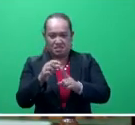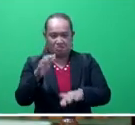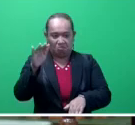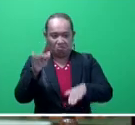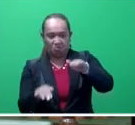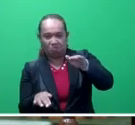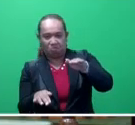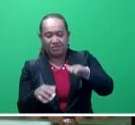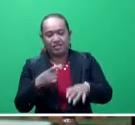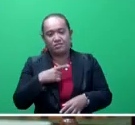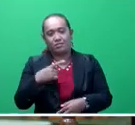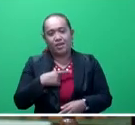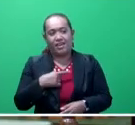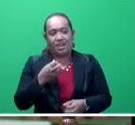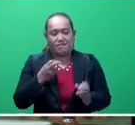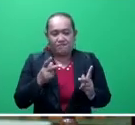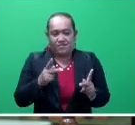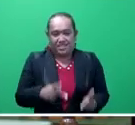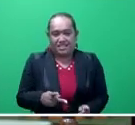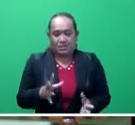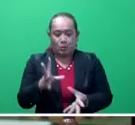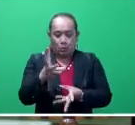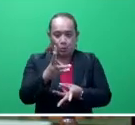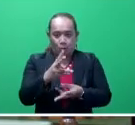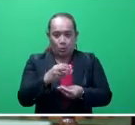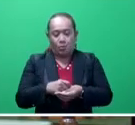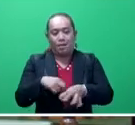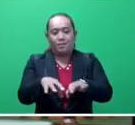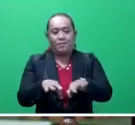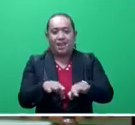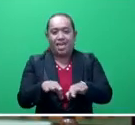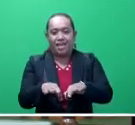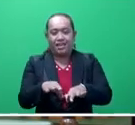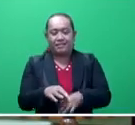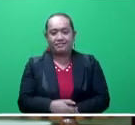our medium-term fiscal consolidation plan.